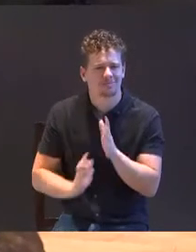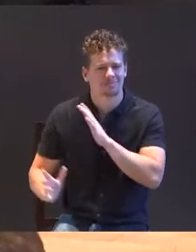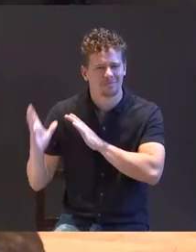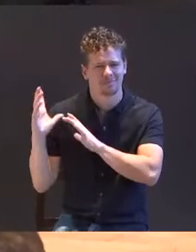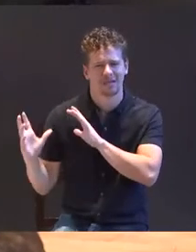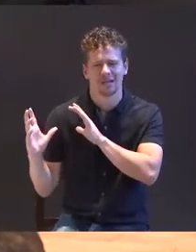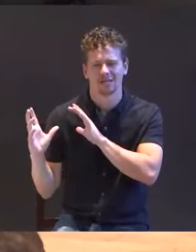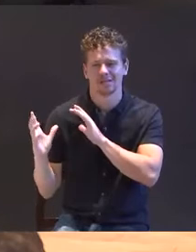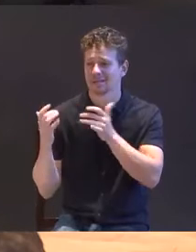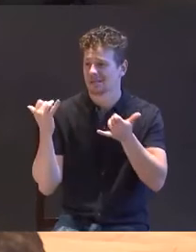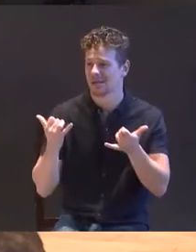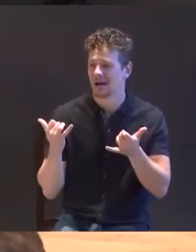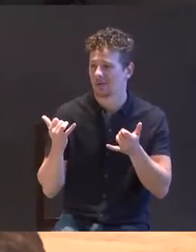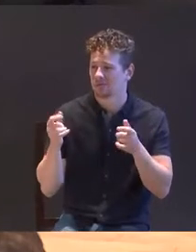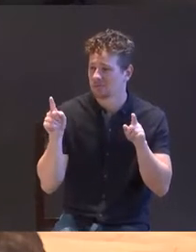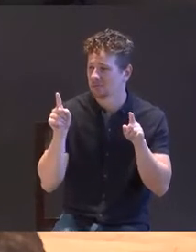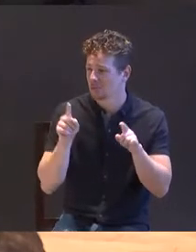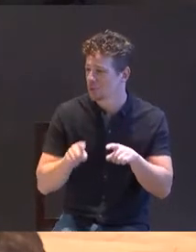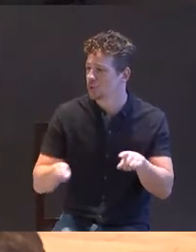do.